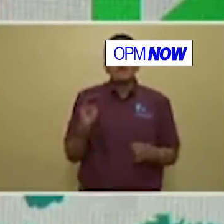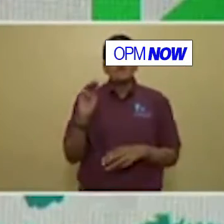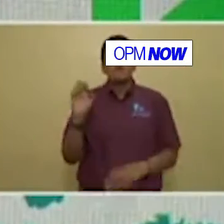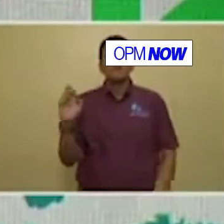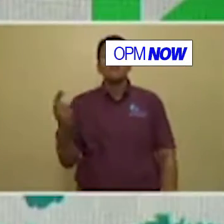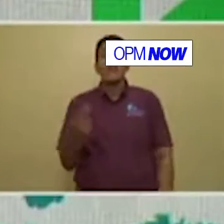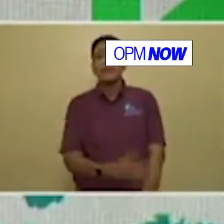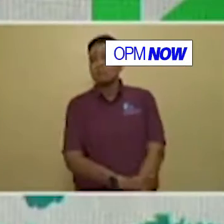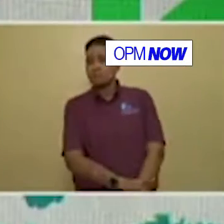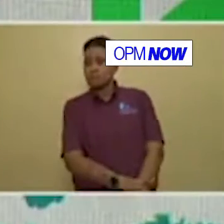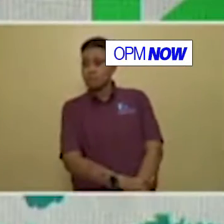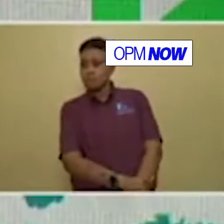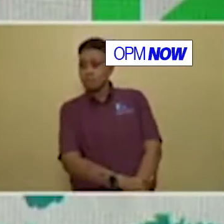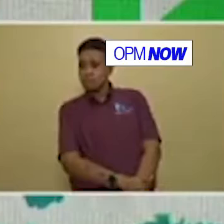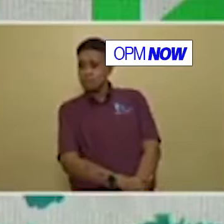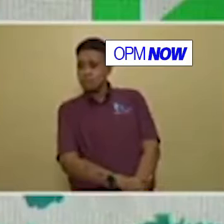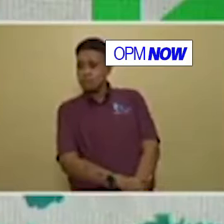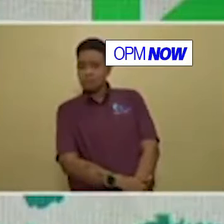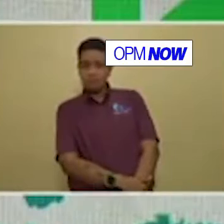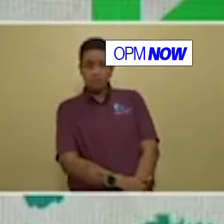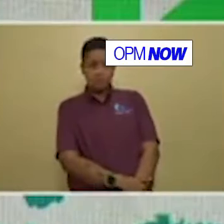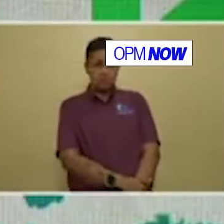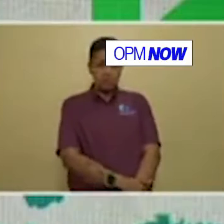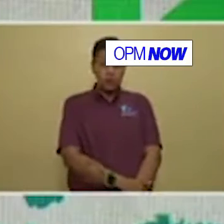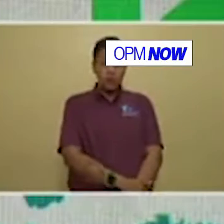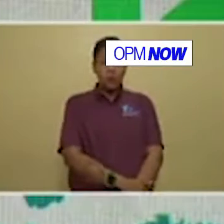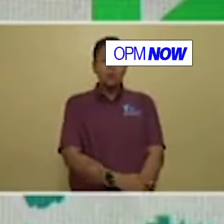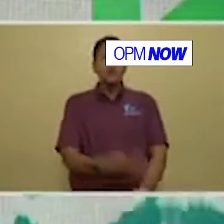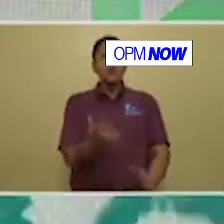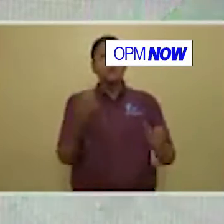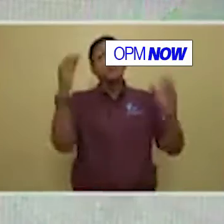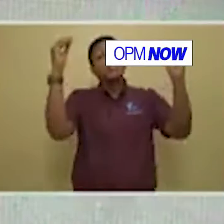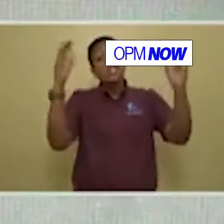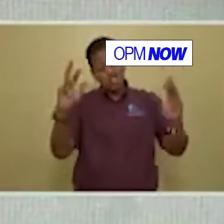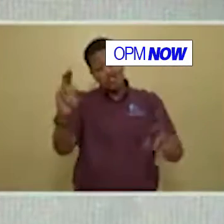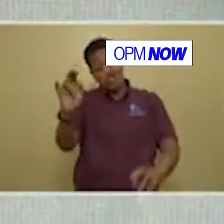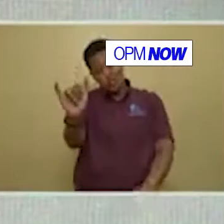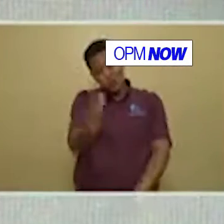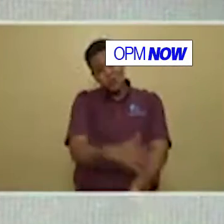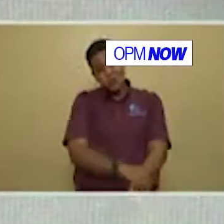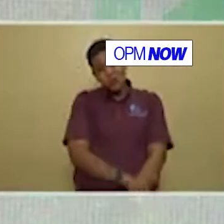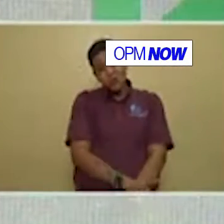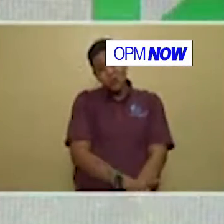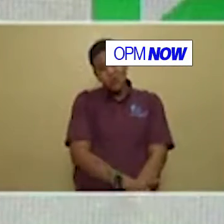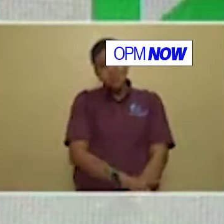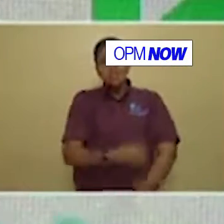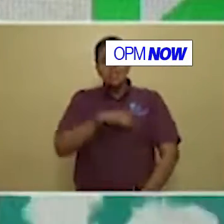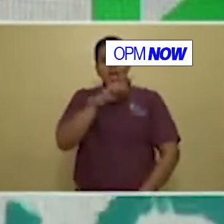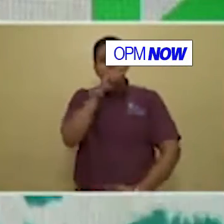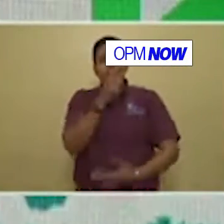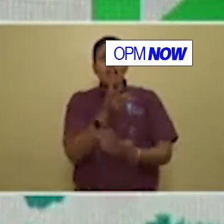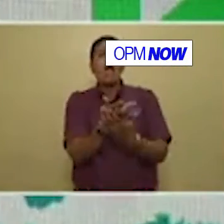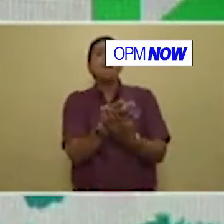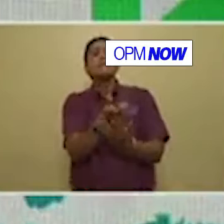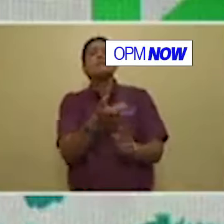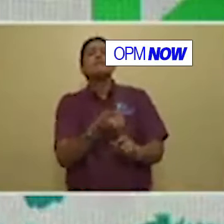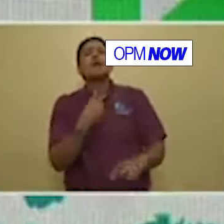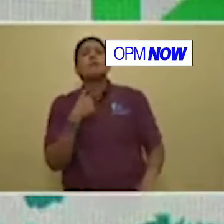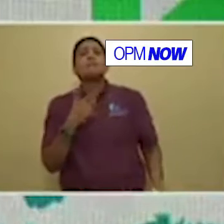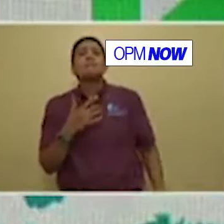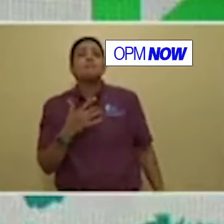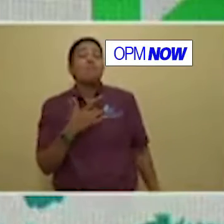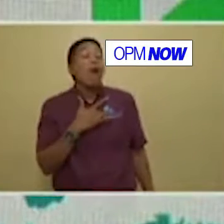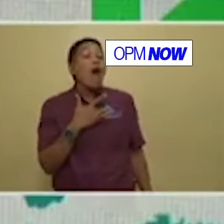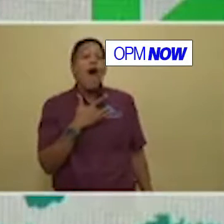Education is ready for that. We want our teachers to be ready for that. And so I really, from the